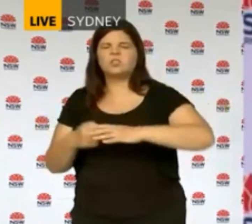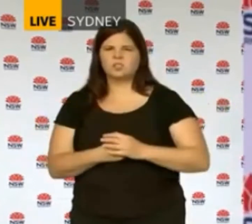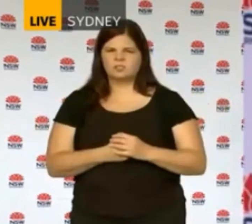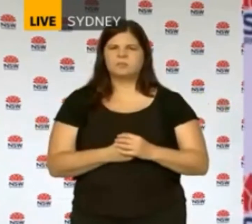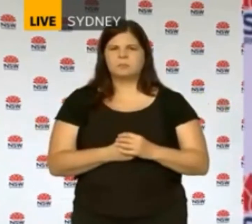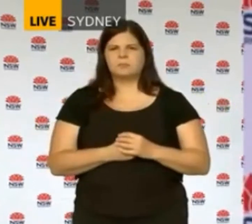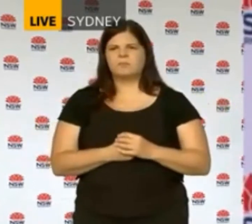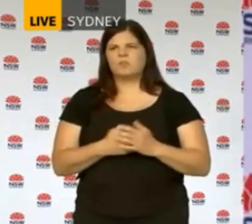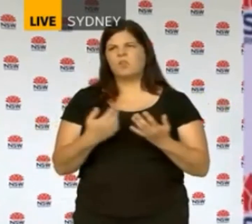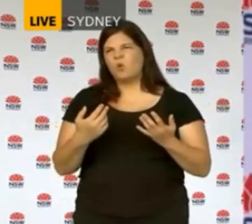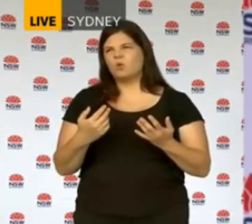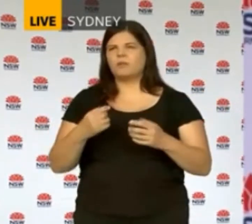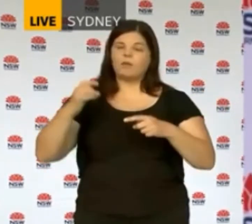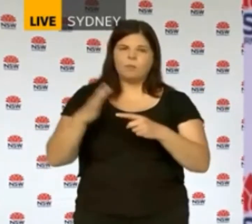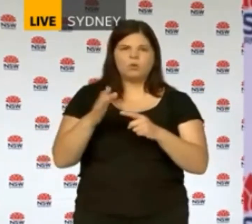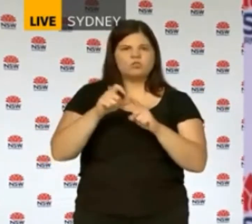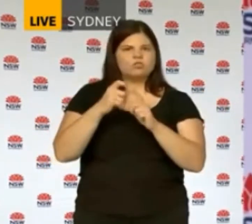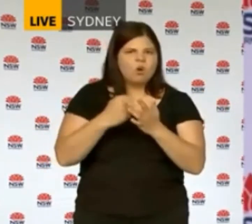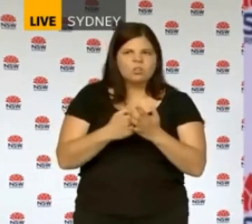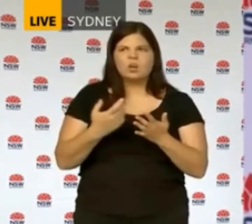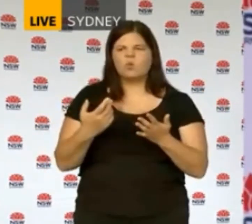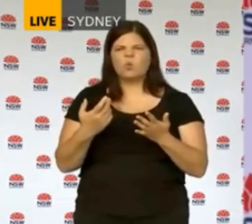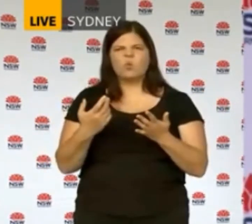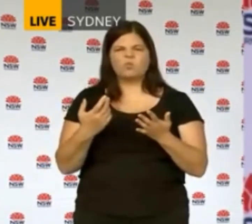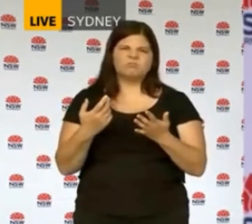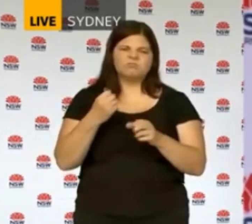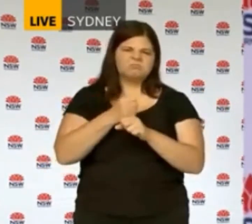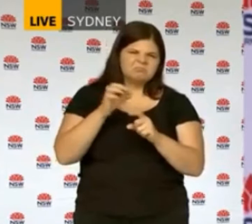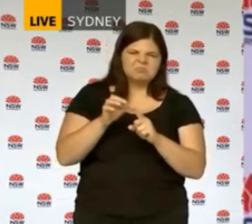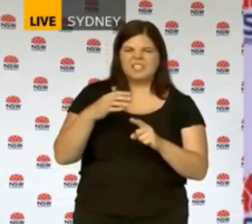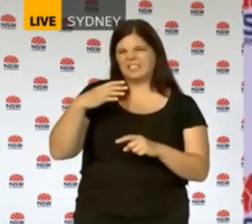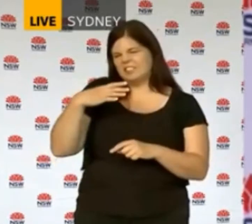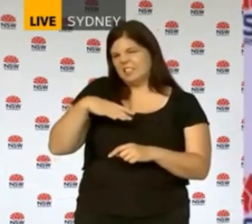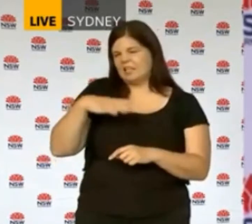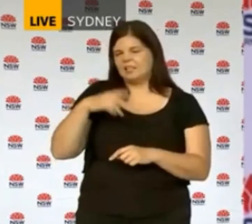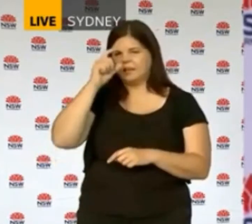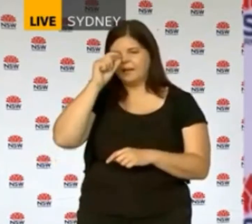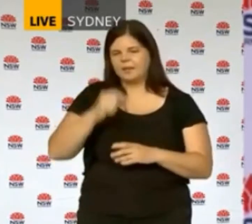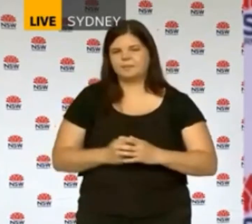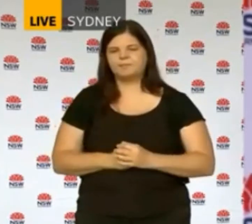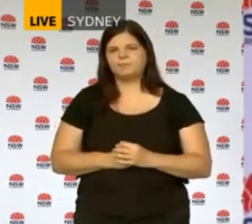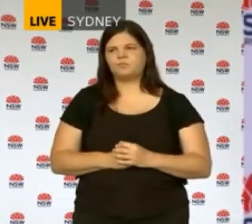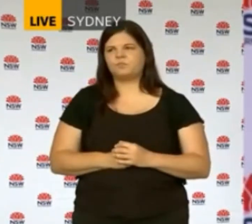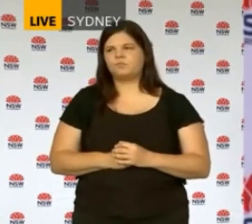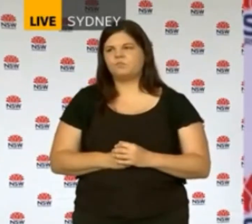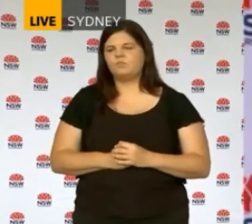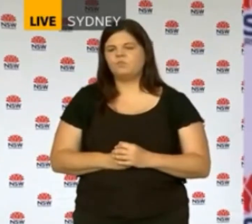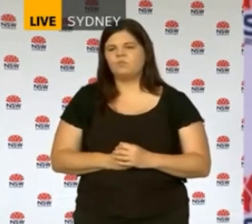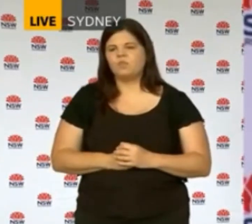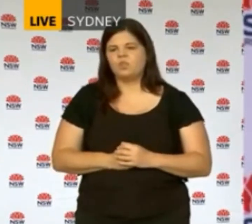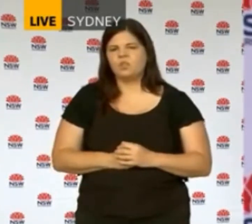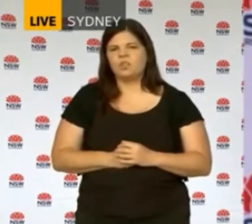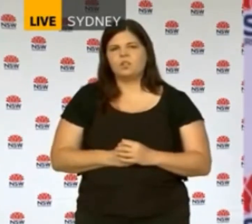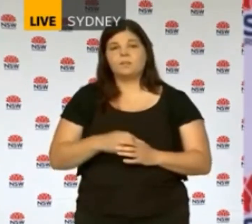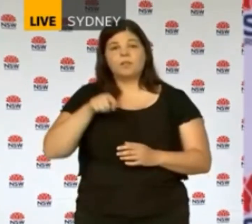to attend essential health care and do other essential things. We're asking for any individual who's been in that